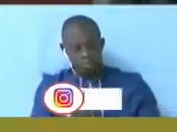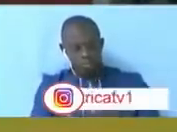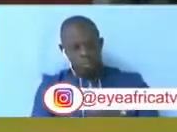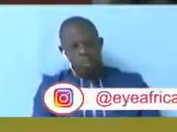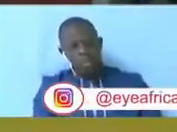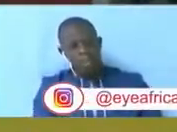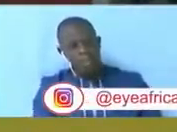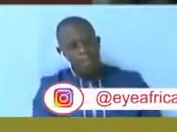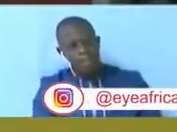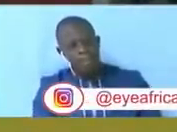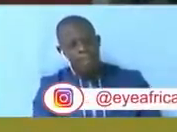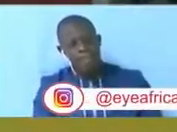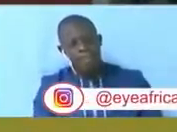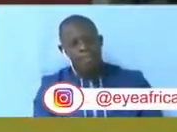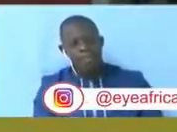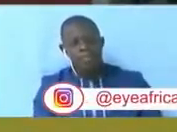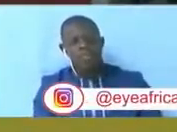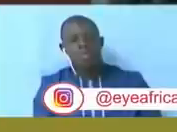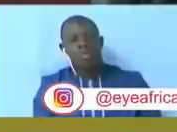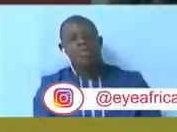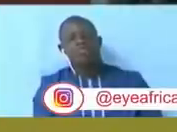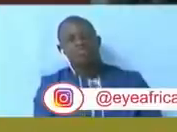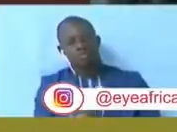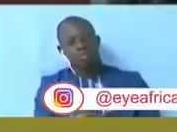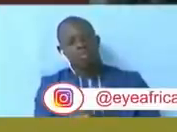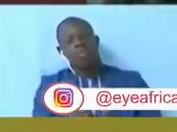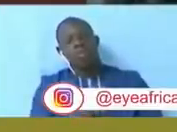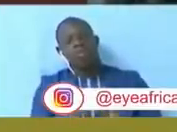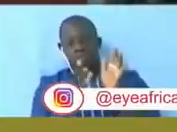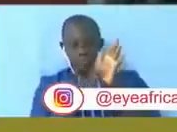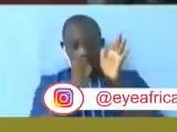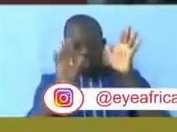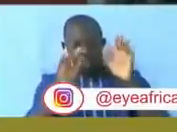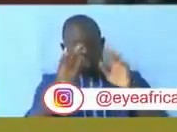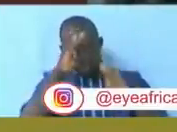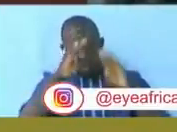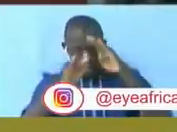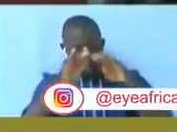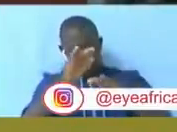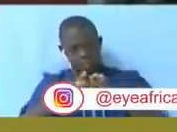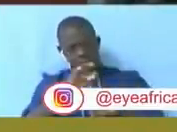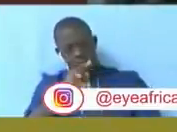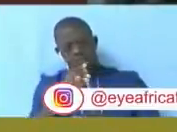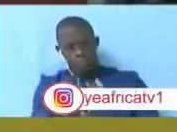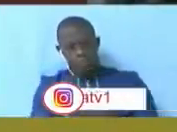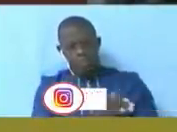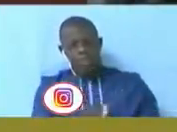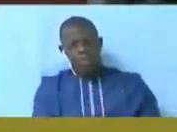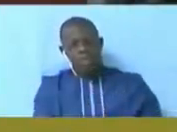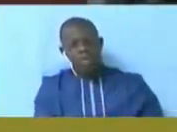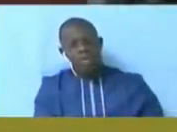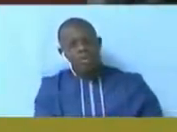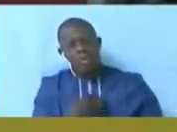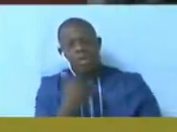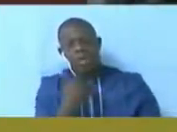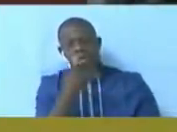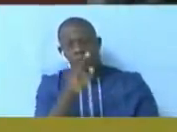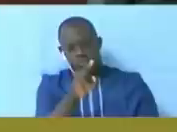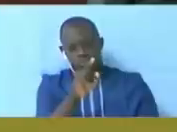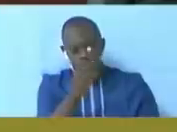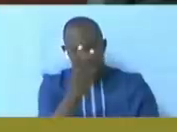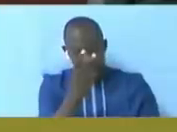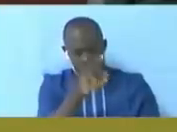It's indeed commendable. I want to ask you two questions.